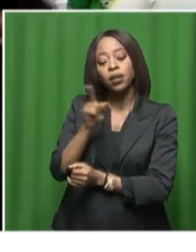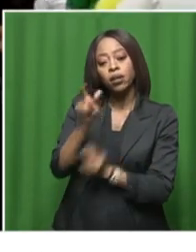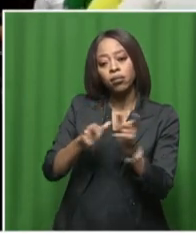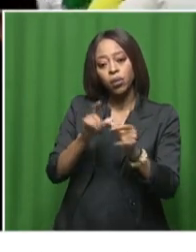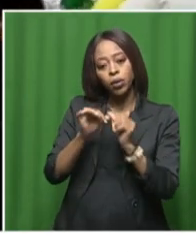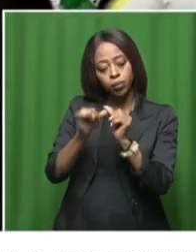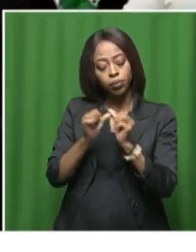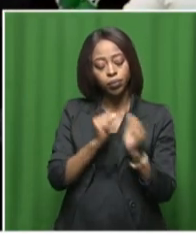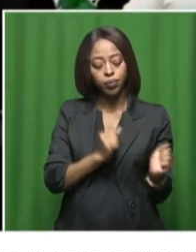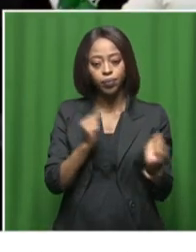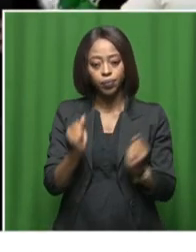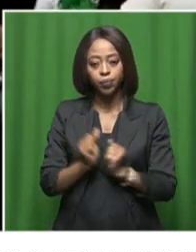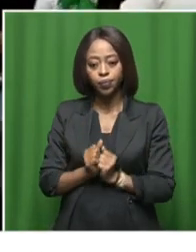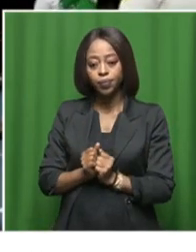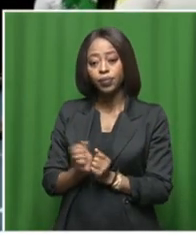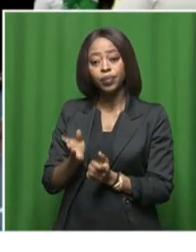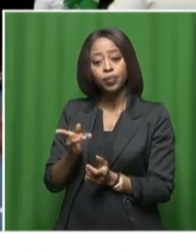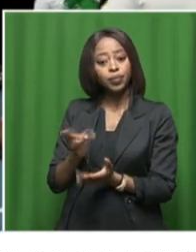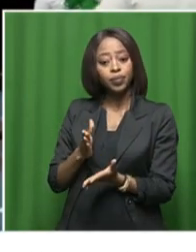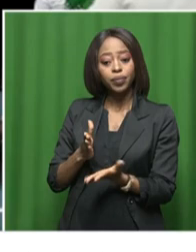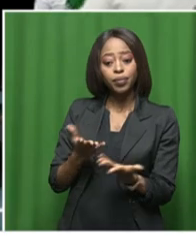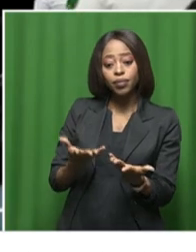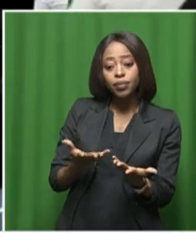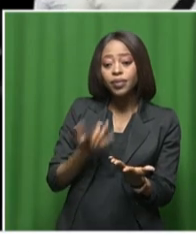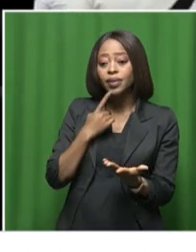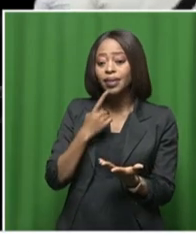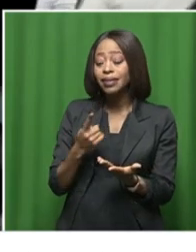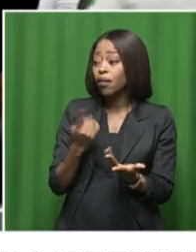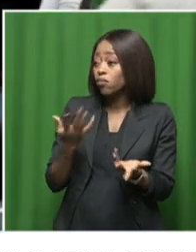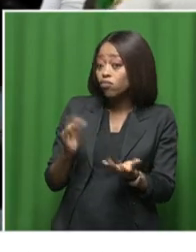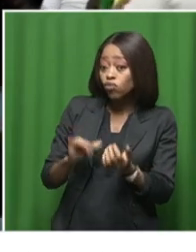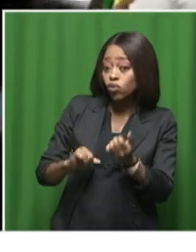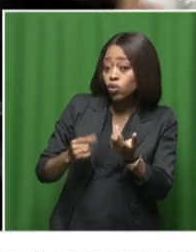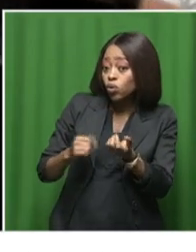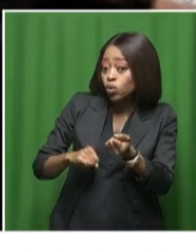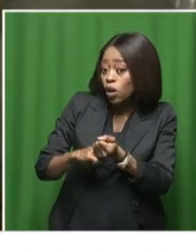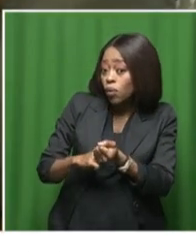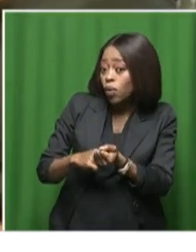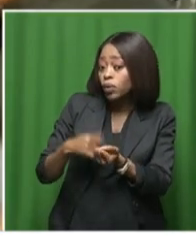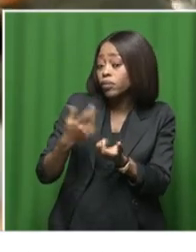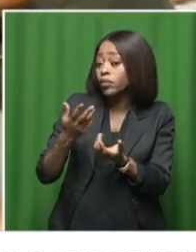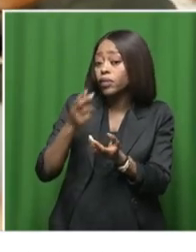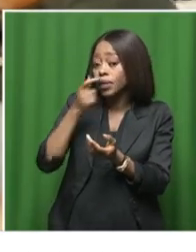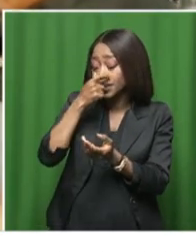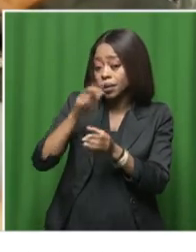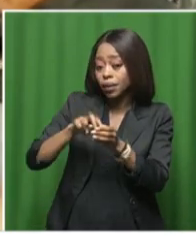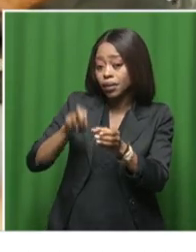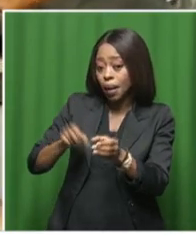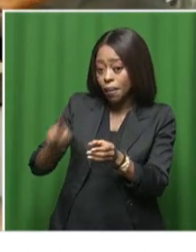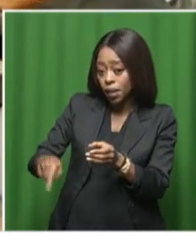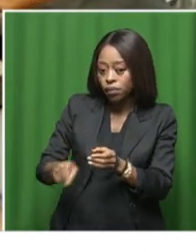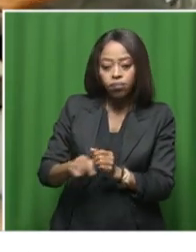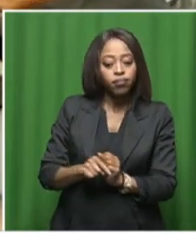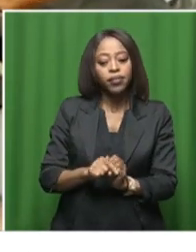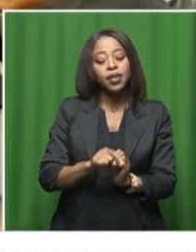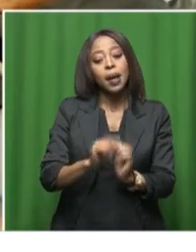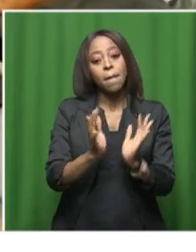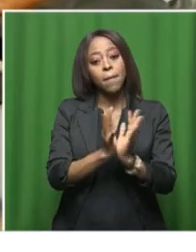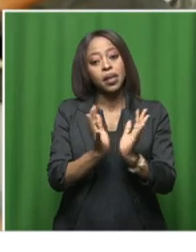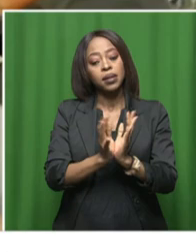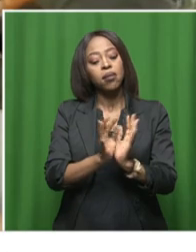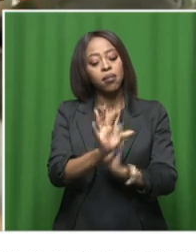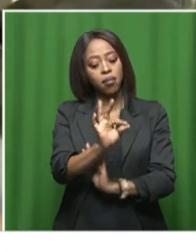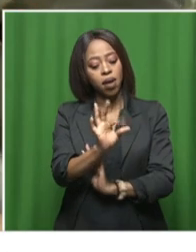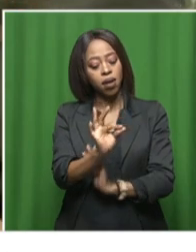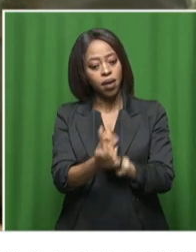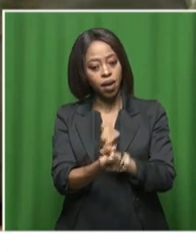continue. He would not be drawn into whether he supports calls for the president to step down. The meeting is going to be held on Monday, and therefore we'll discuss